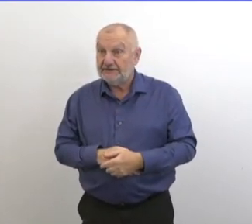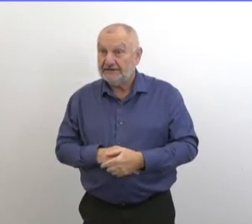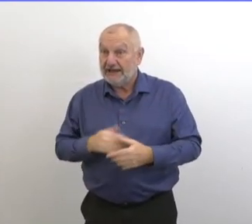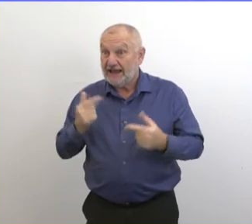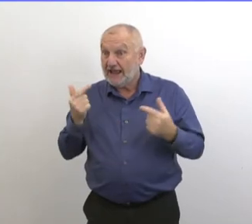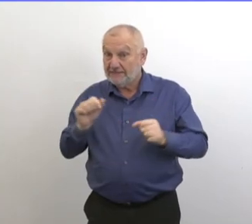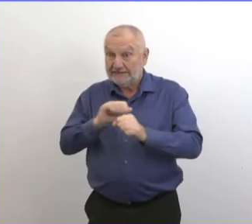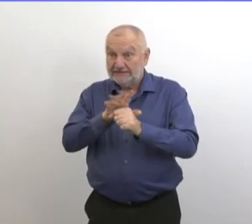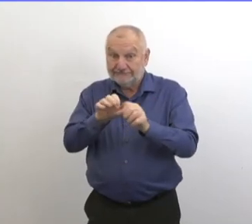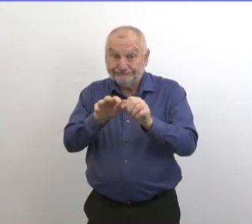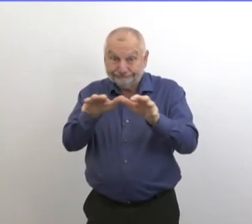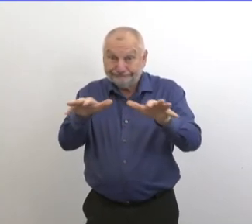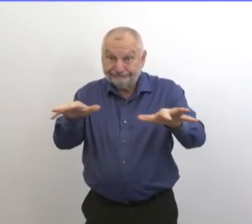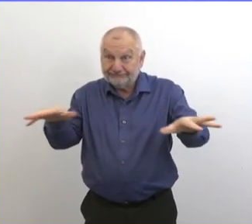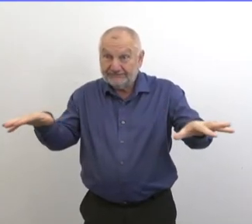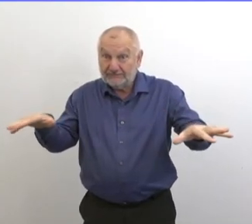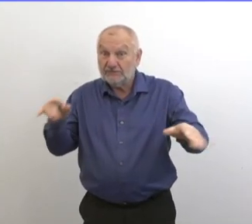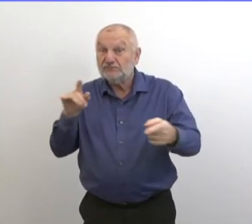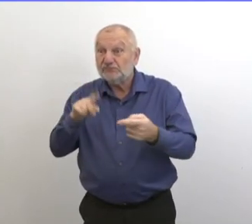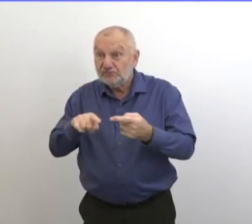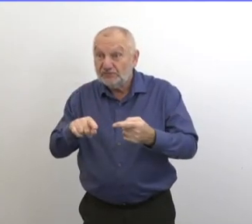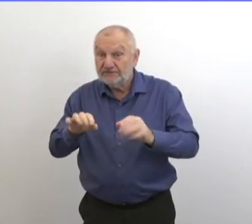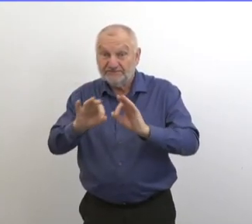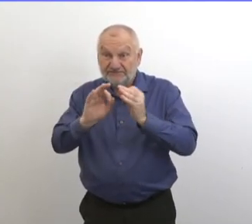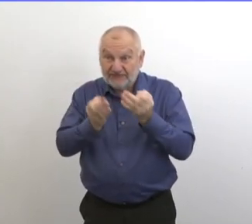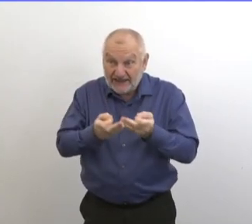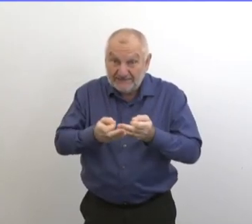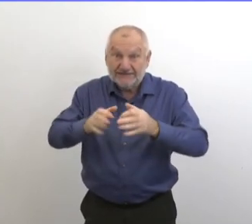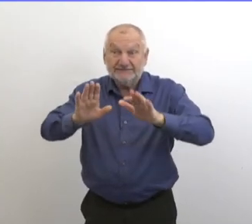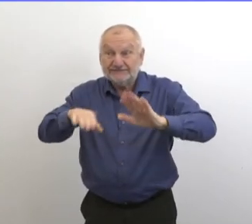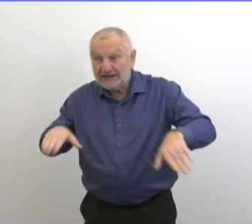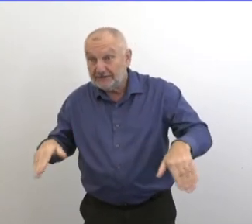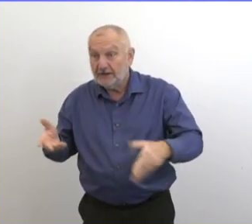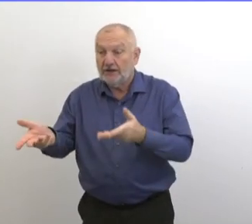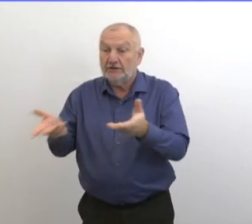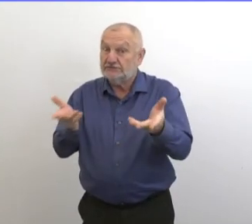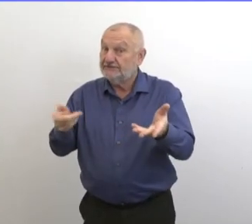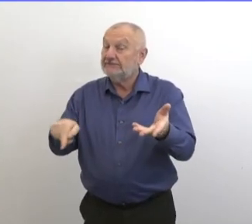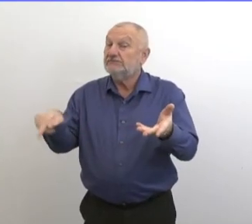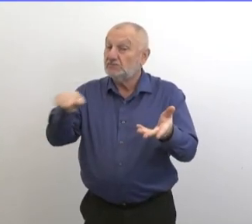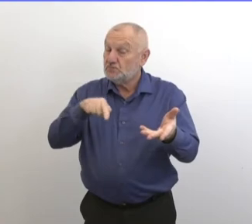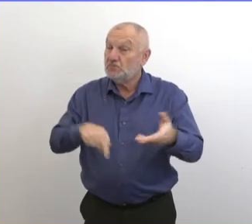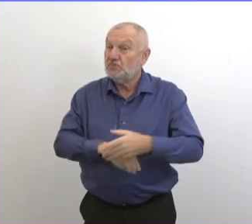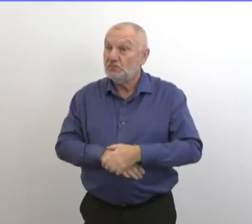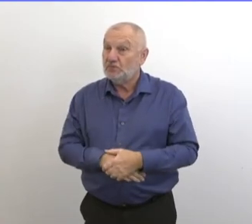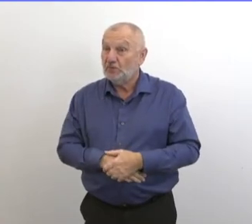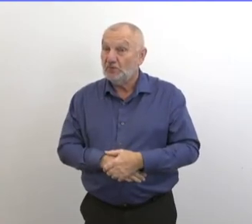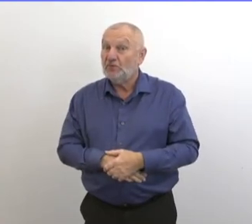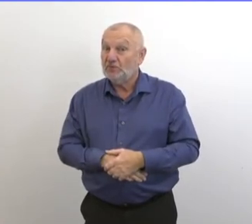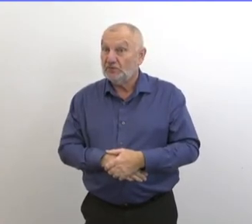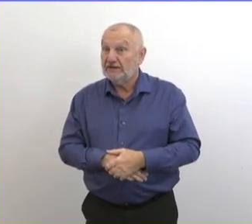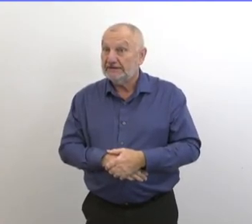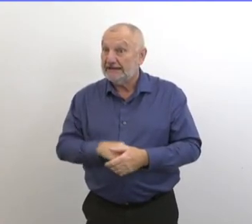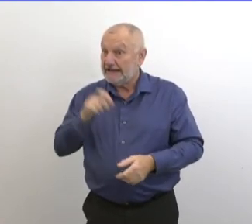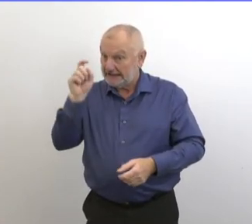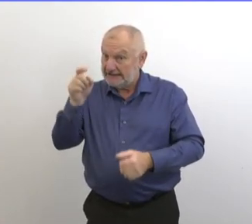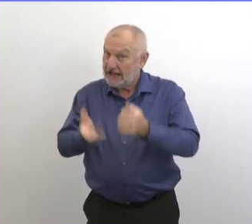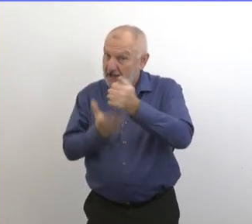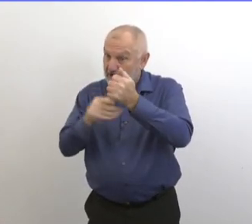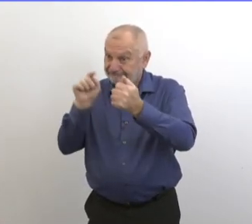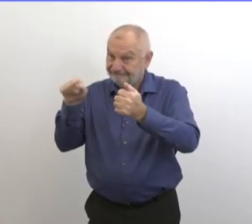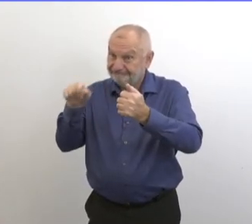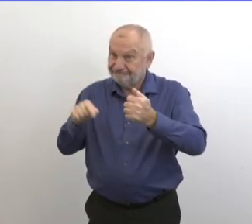care homes, which are critical to providing specialized services to at-risk children and